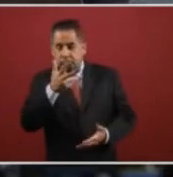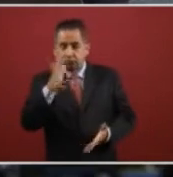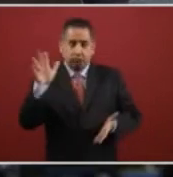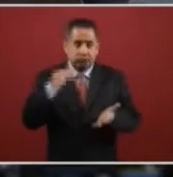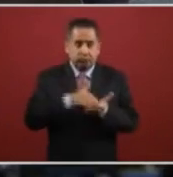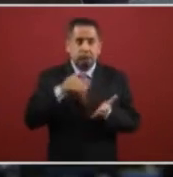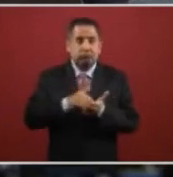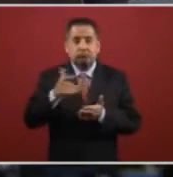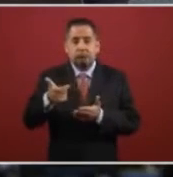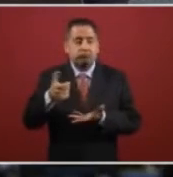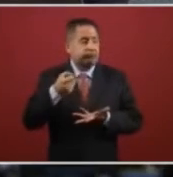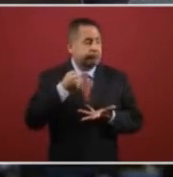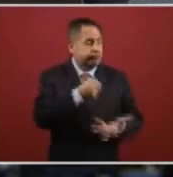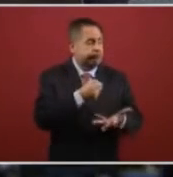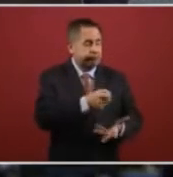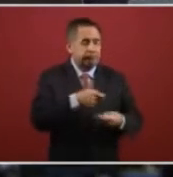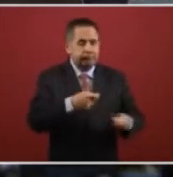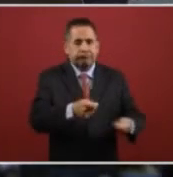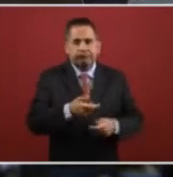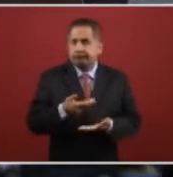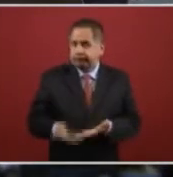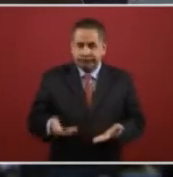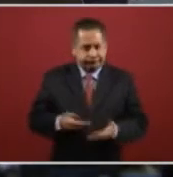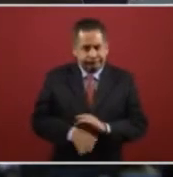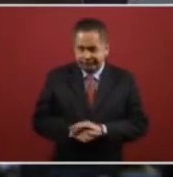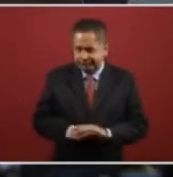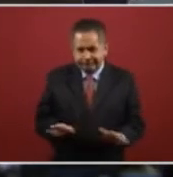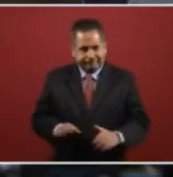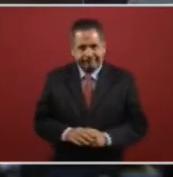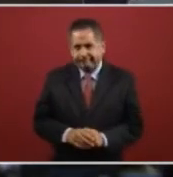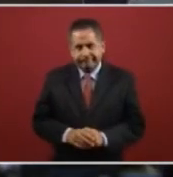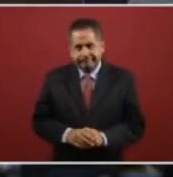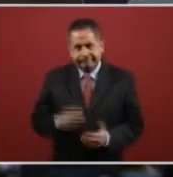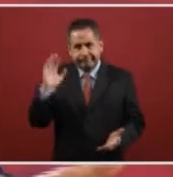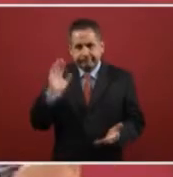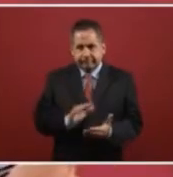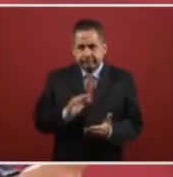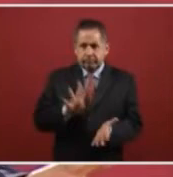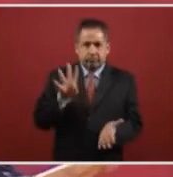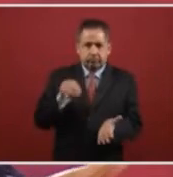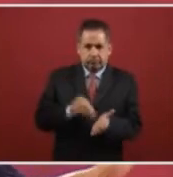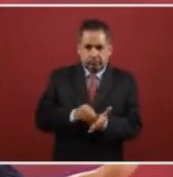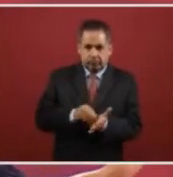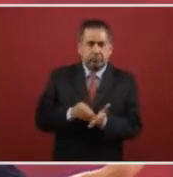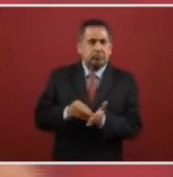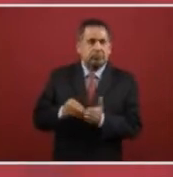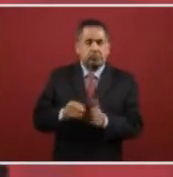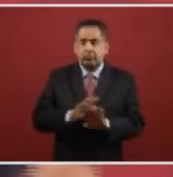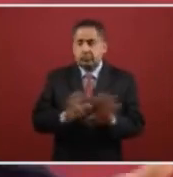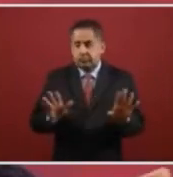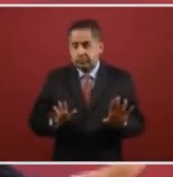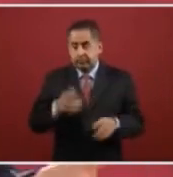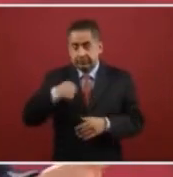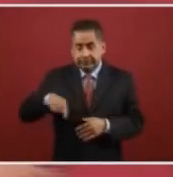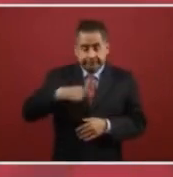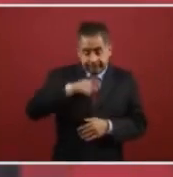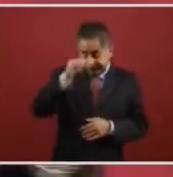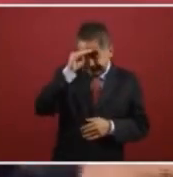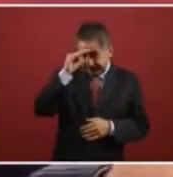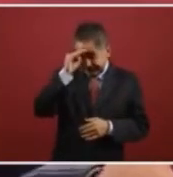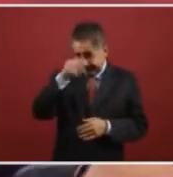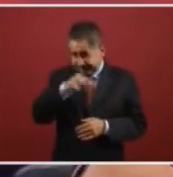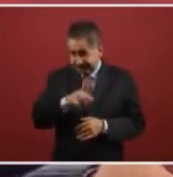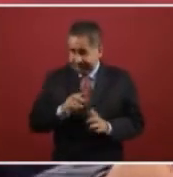Formerly, they used to get 10,000 million pesos, and now maybe 4. And we're